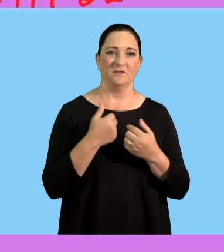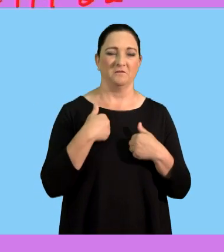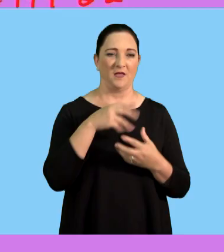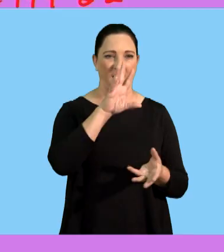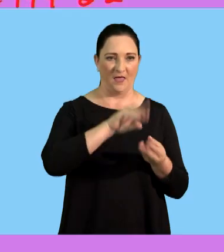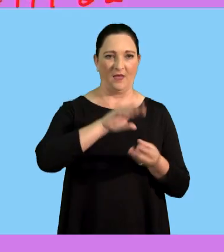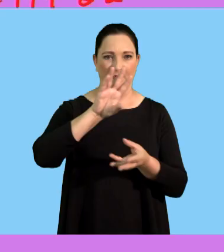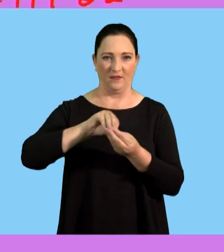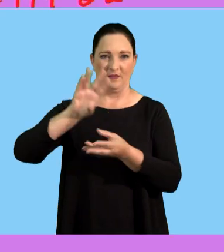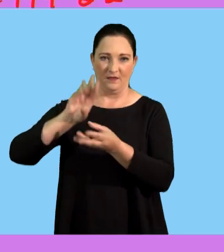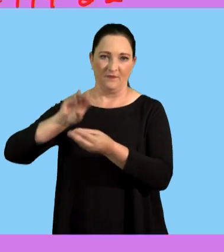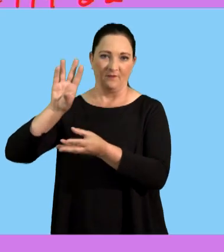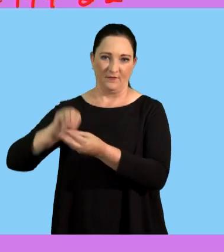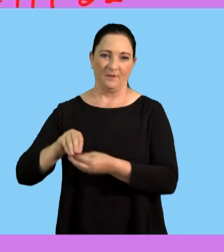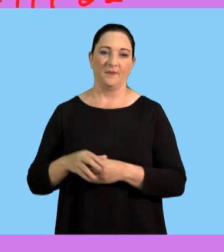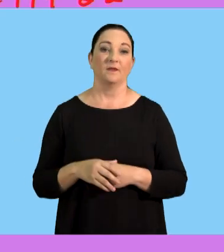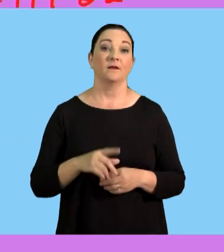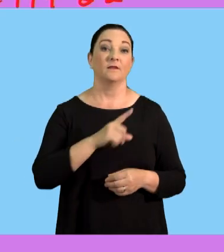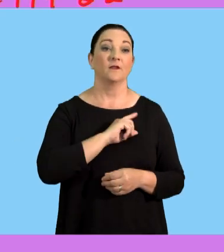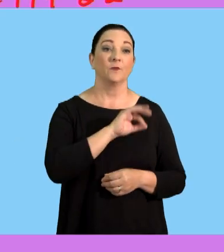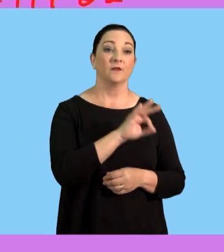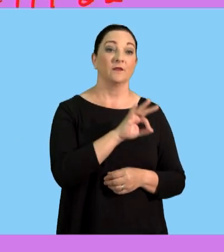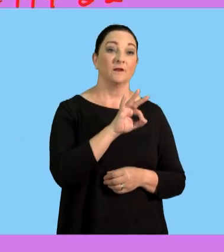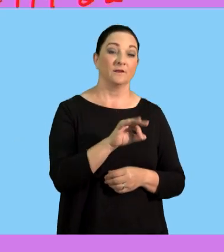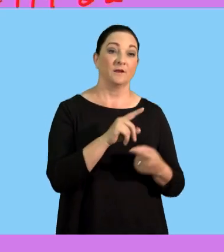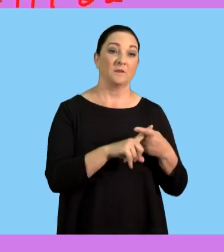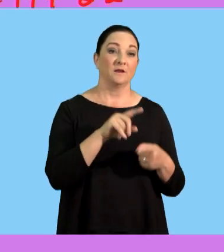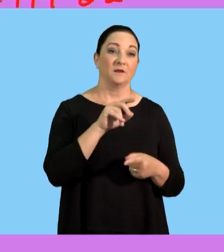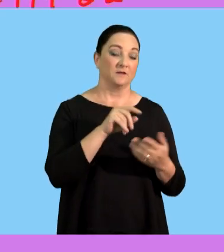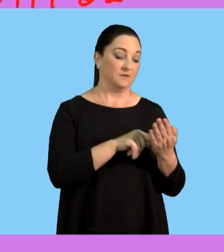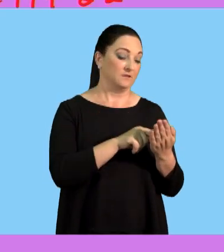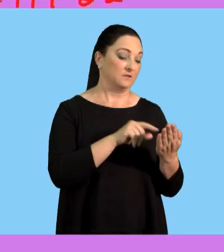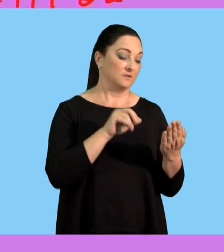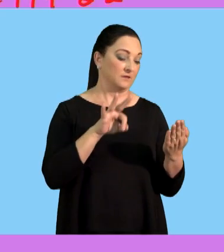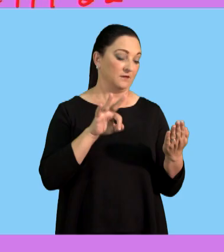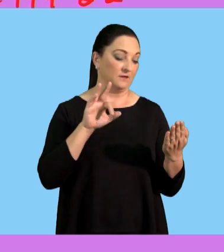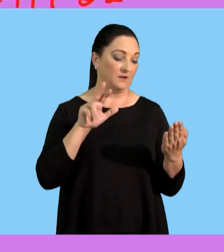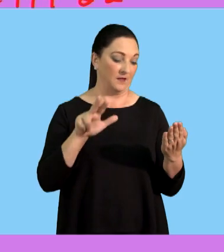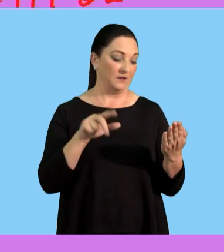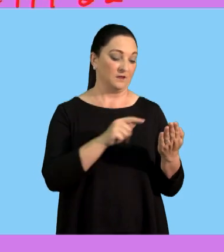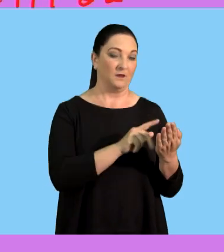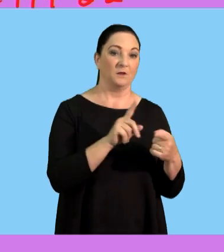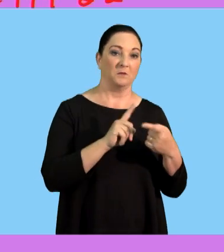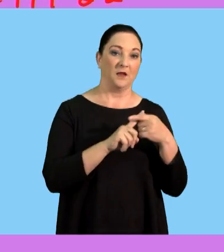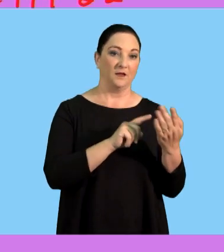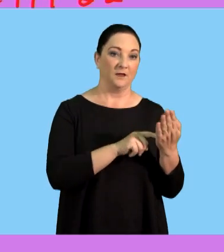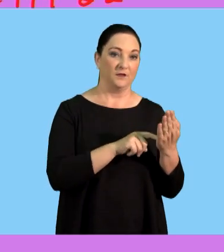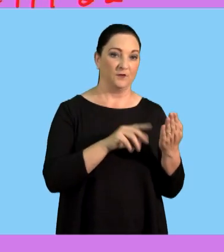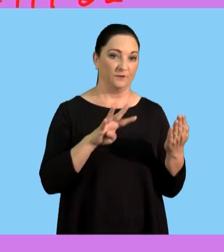all the numbers together. Now let's quickly type that in. 33 plus 38 plus